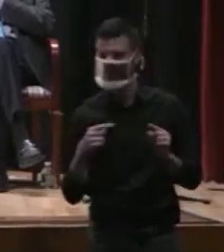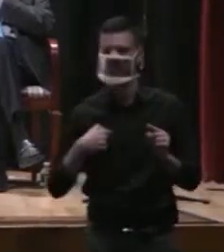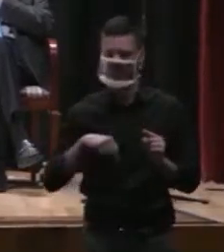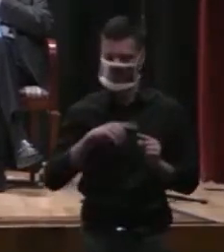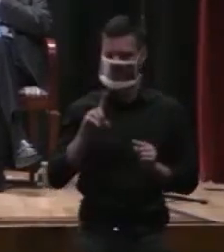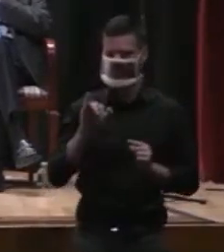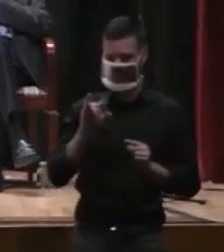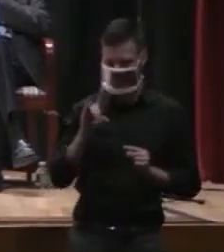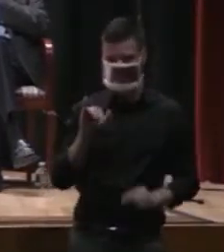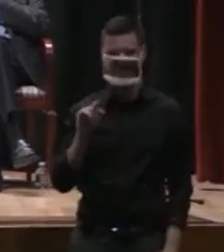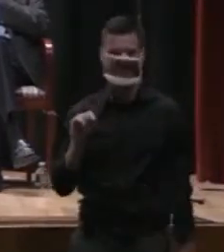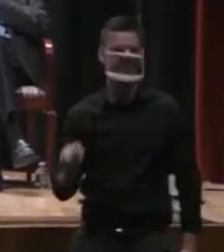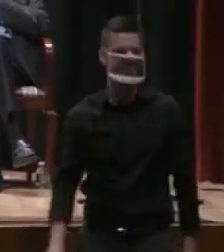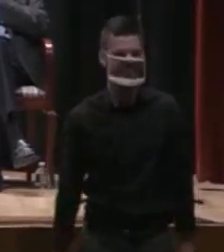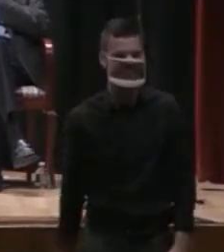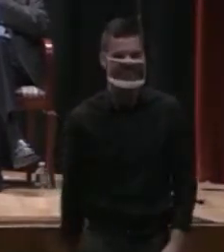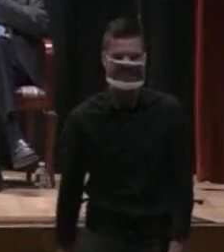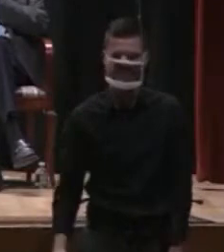it.